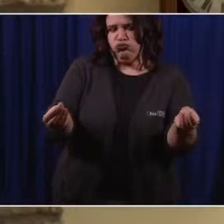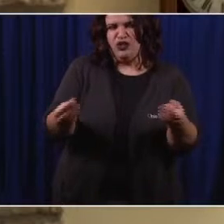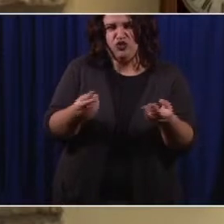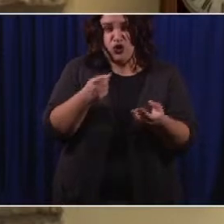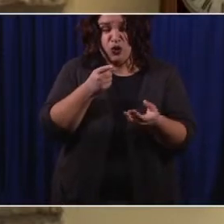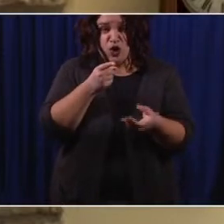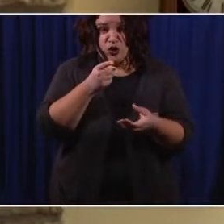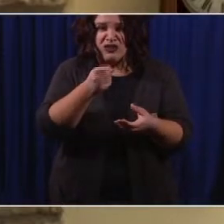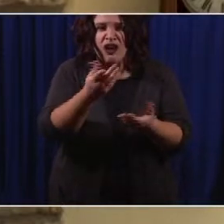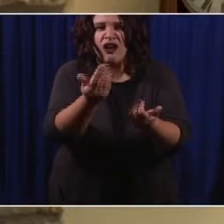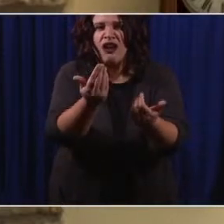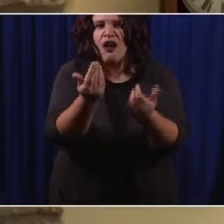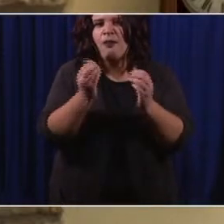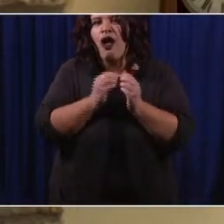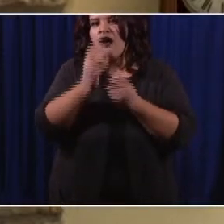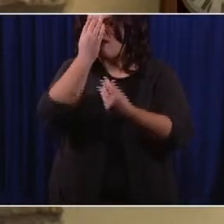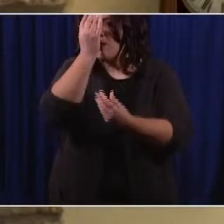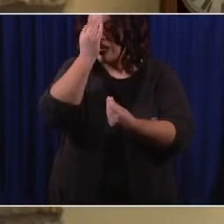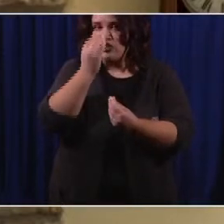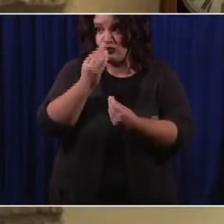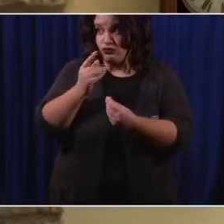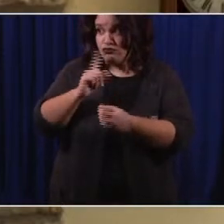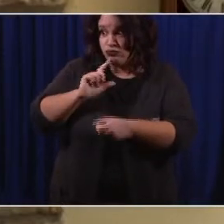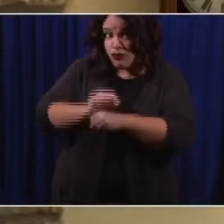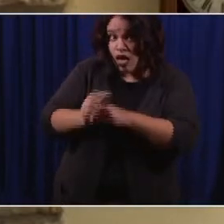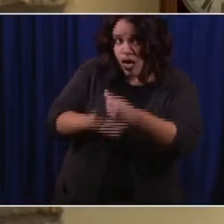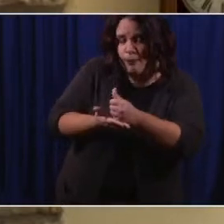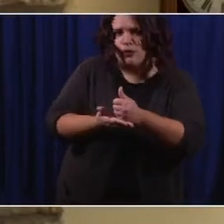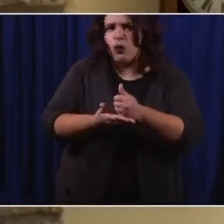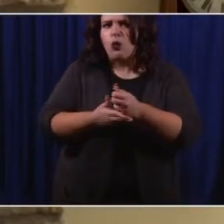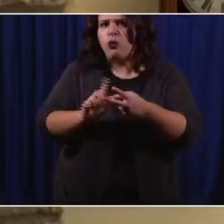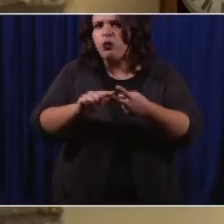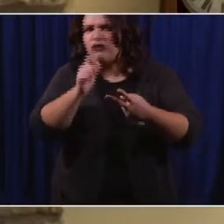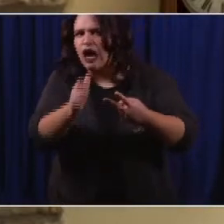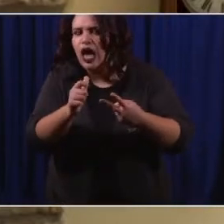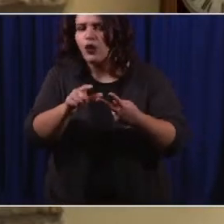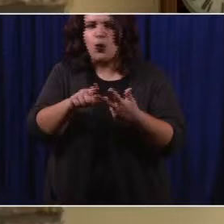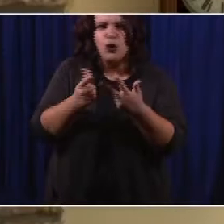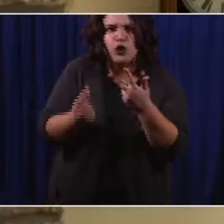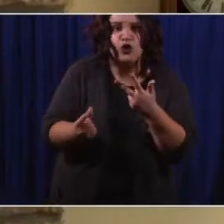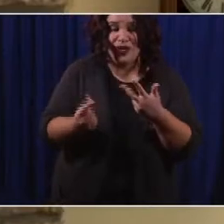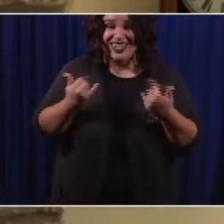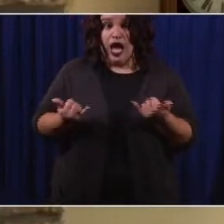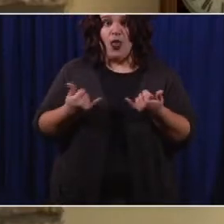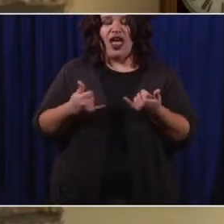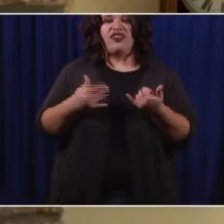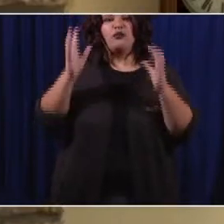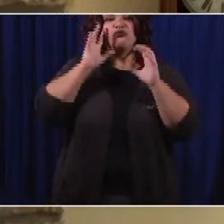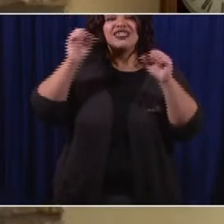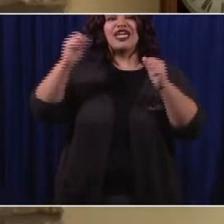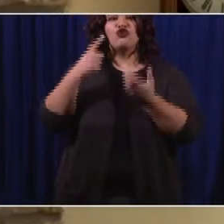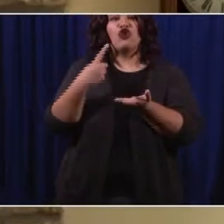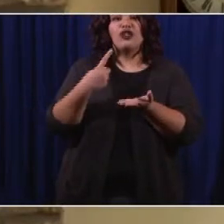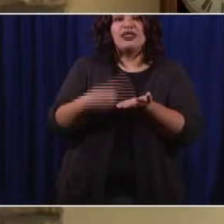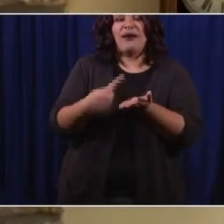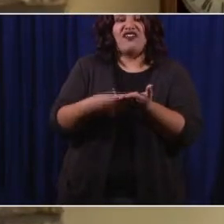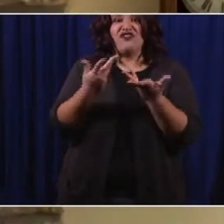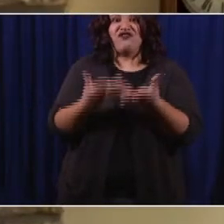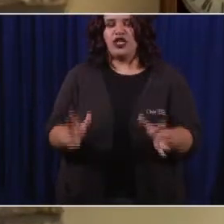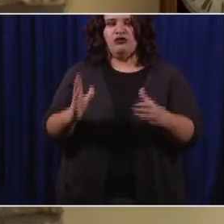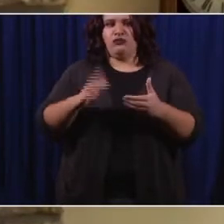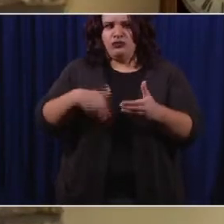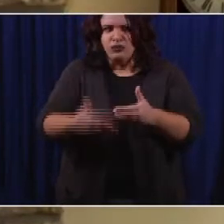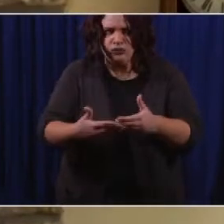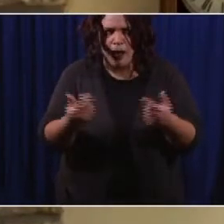case? And if they are helping, what are they doing to do contact tracing following the debate? Thank you. Yeah, I think what